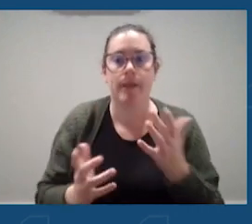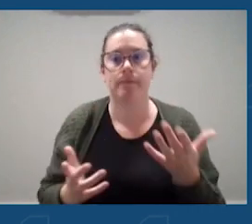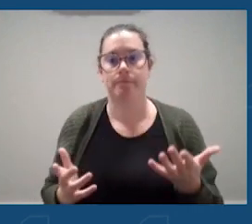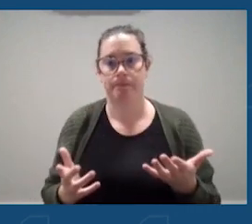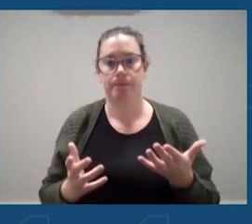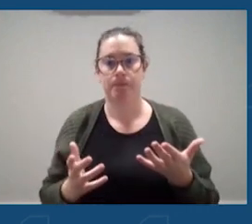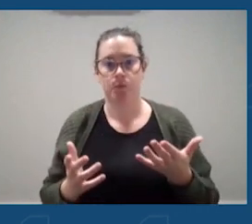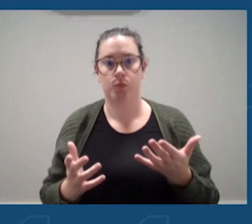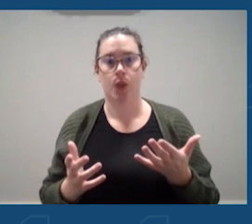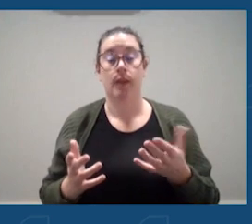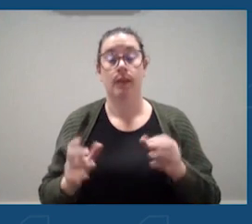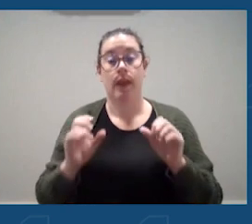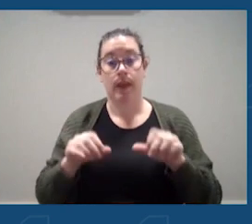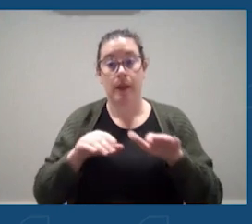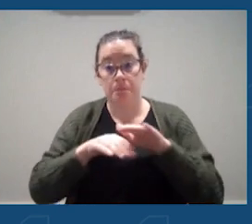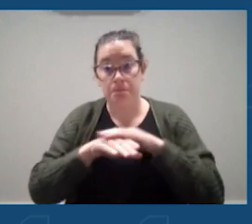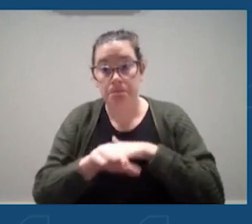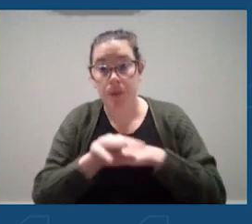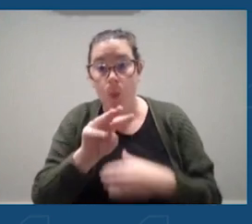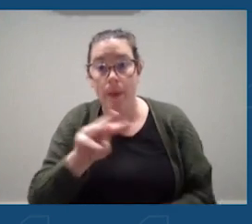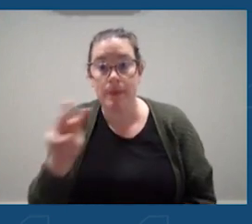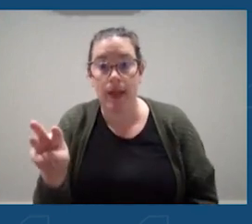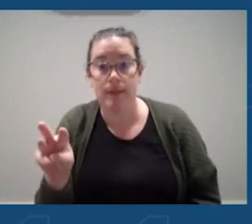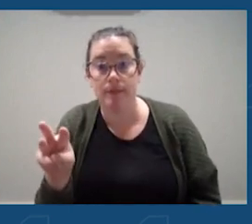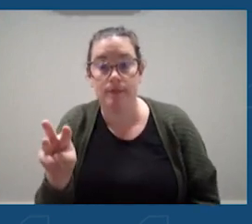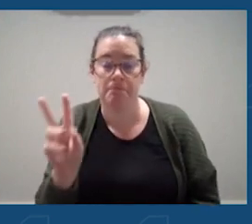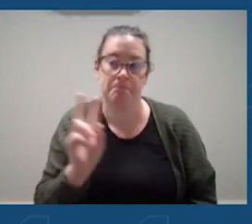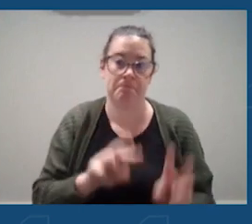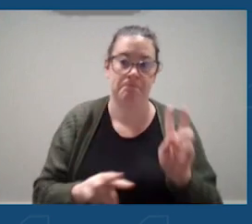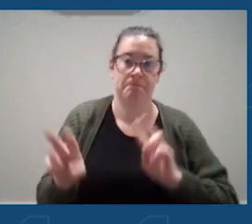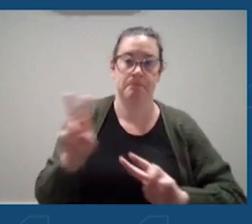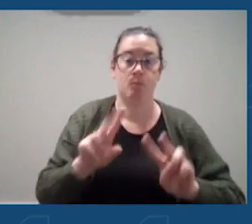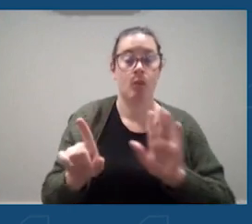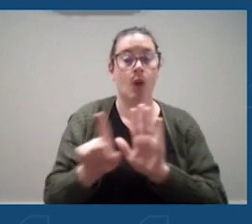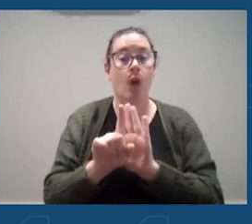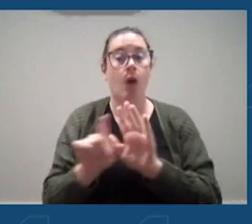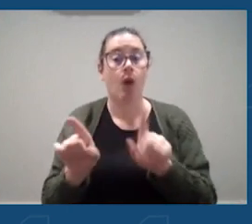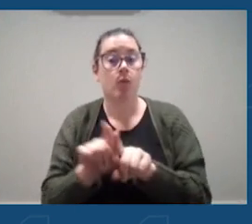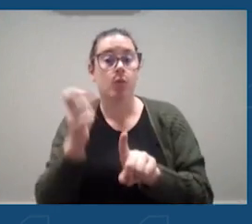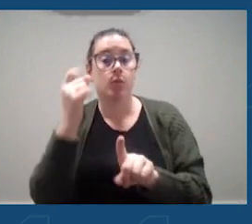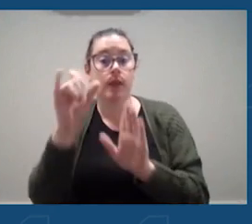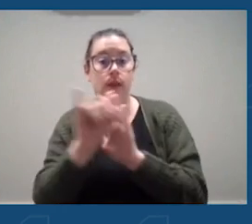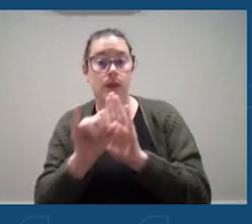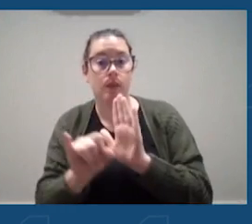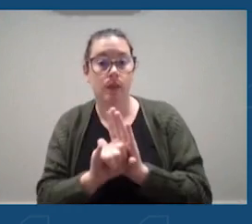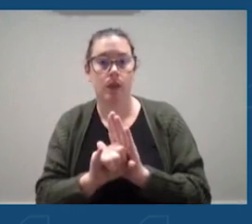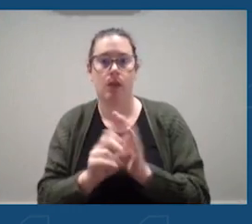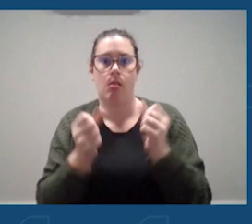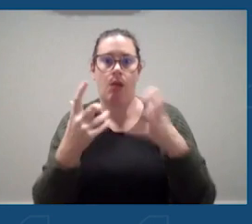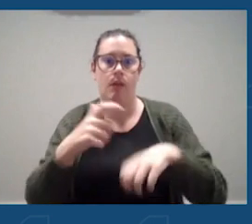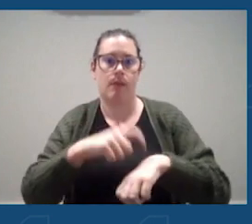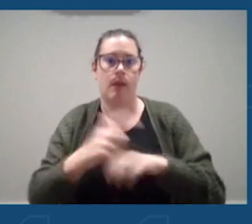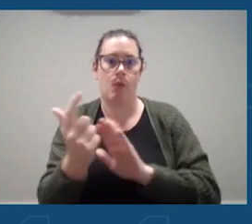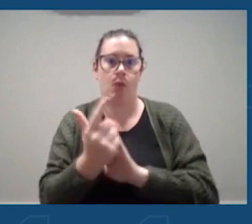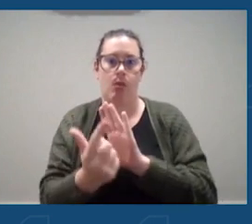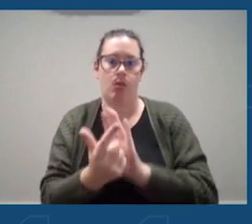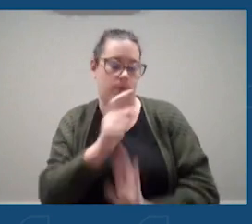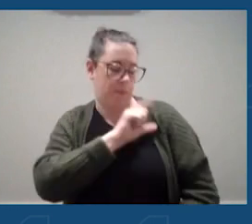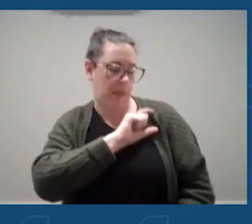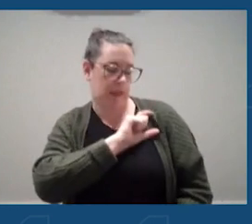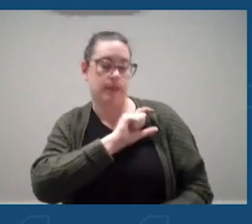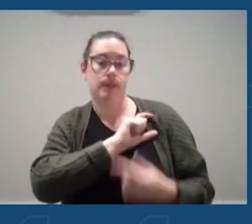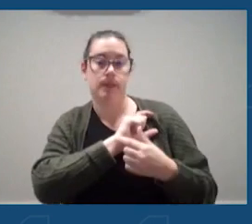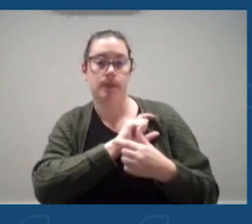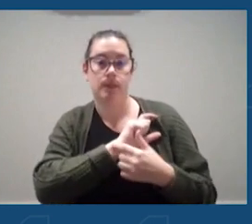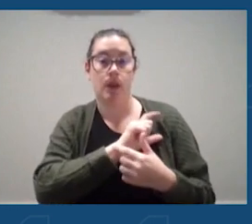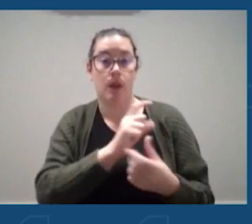where they can go to those sites. And also what we've identified is, I spent a lot of time with law enforcement, identifying the fact